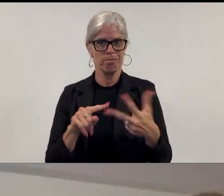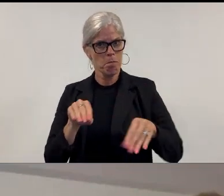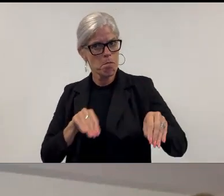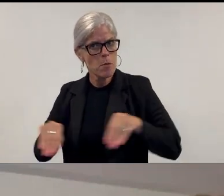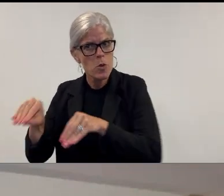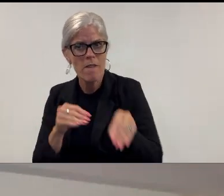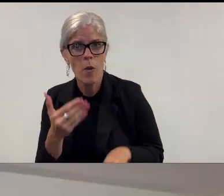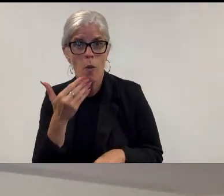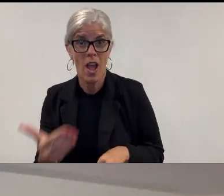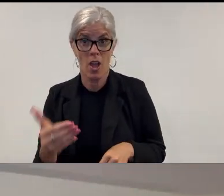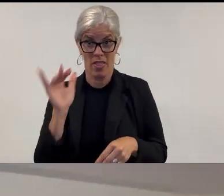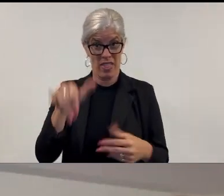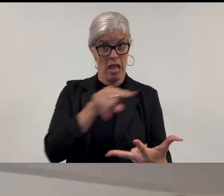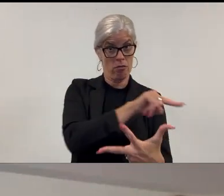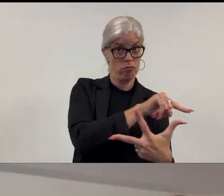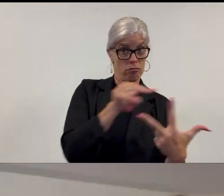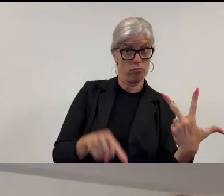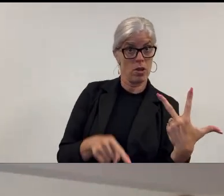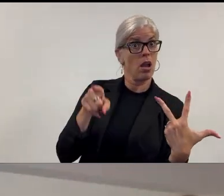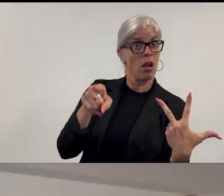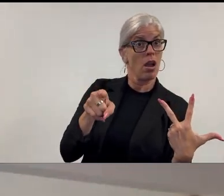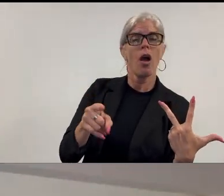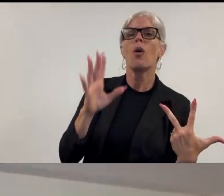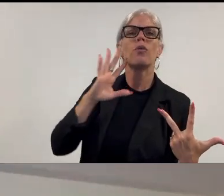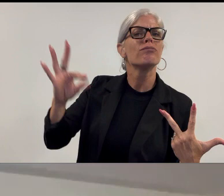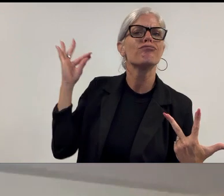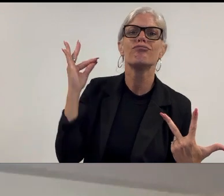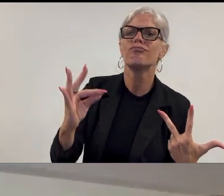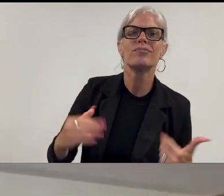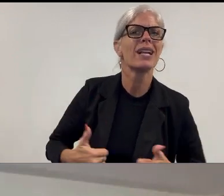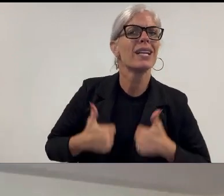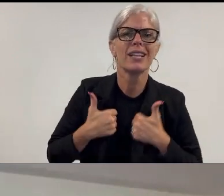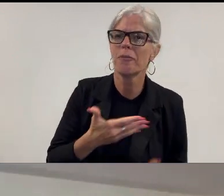all those three, you live better.